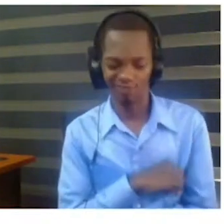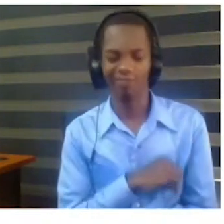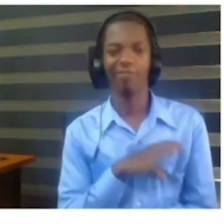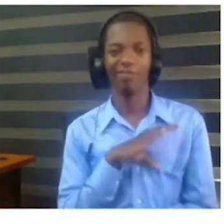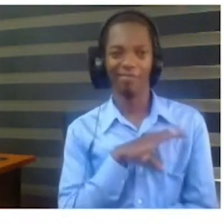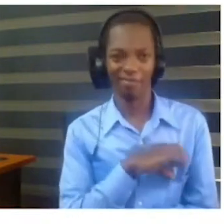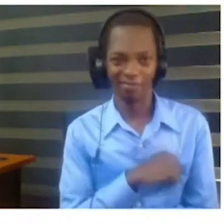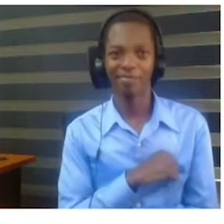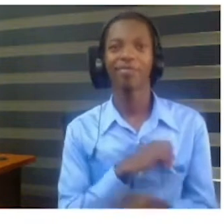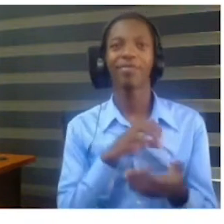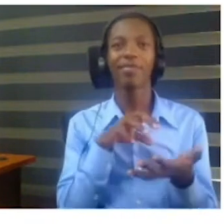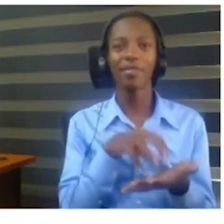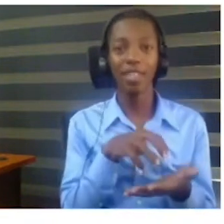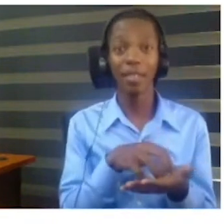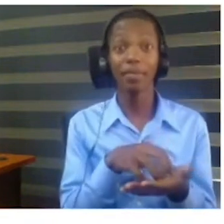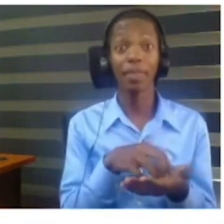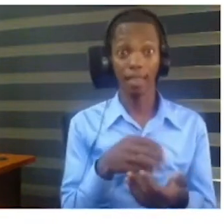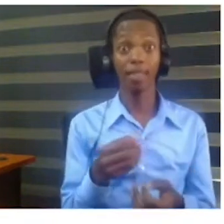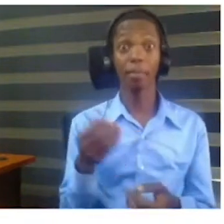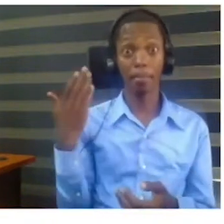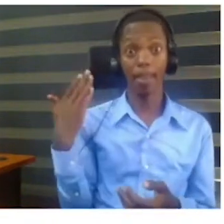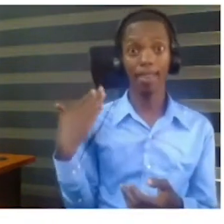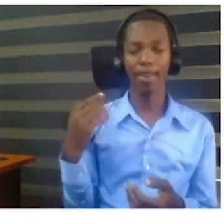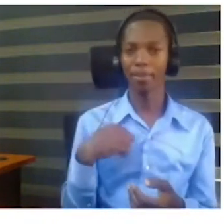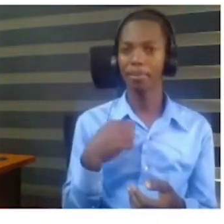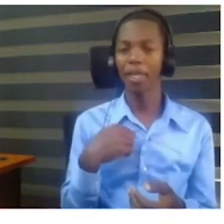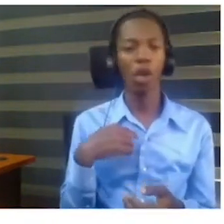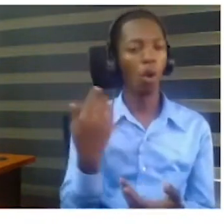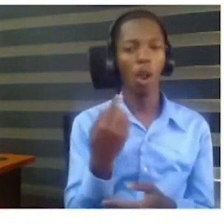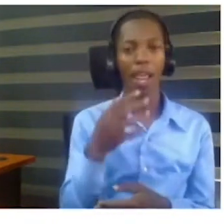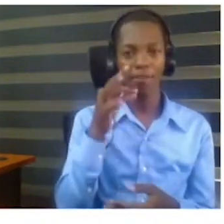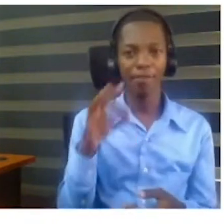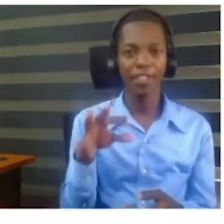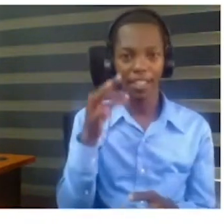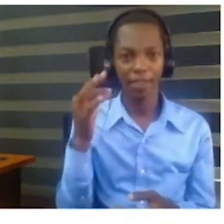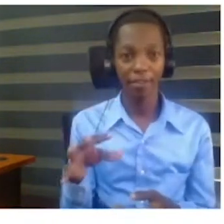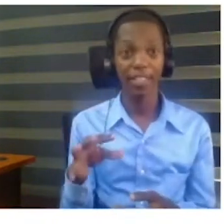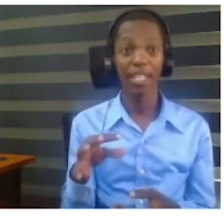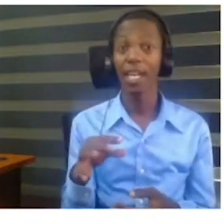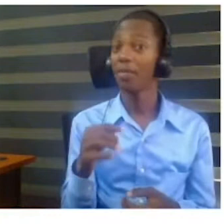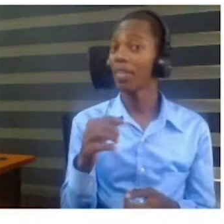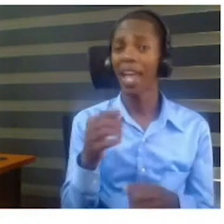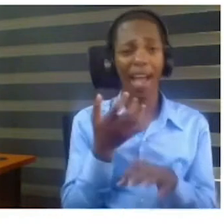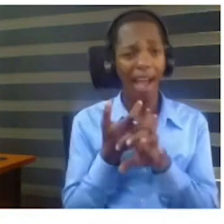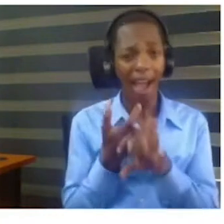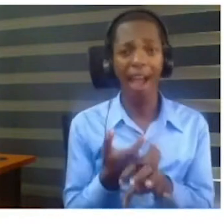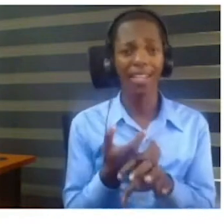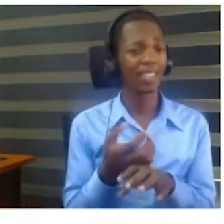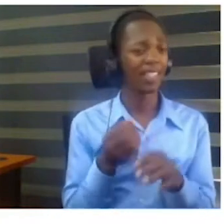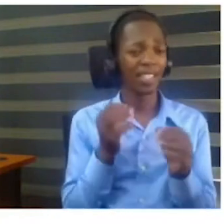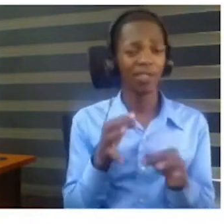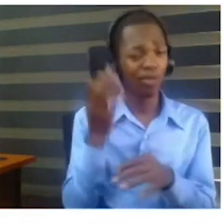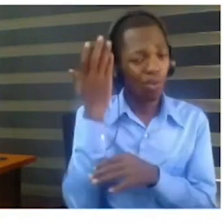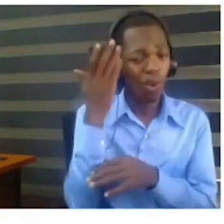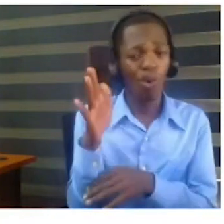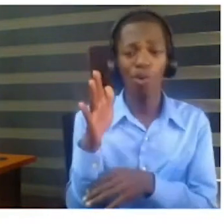vegetarian back then, and it's hard to eat vegetarian if you don't know which of the stations are serving vegetarian